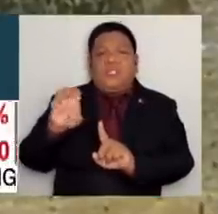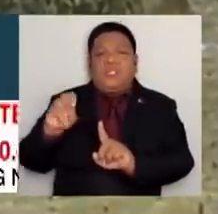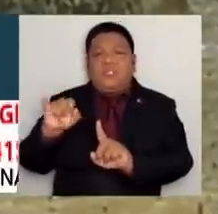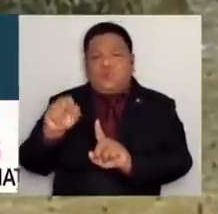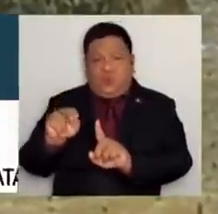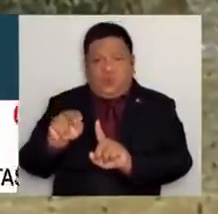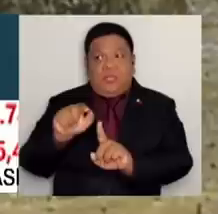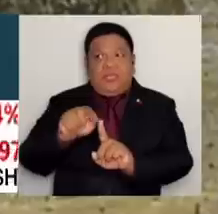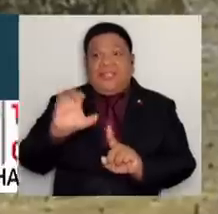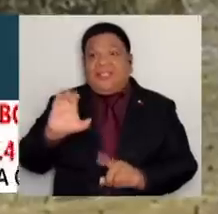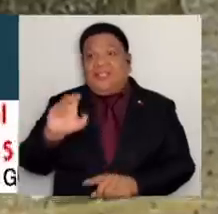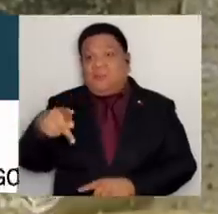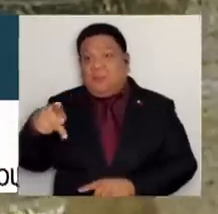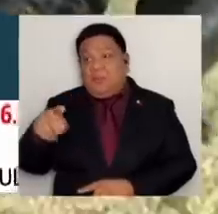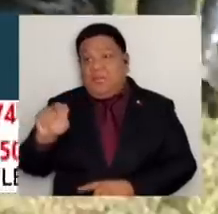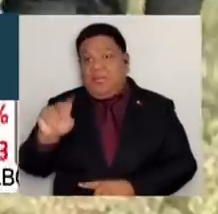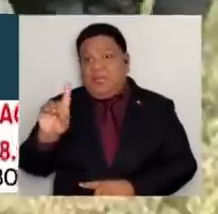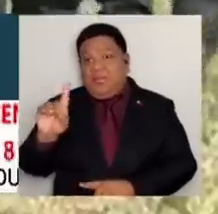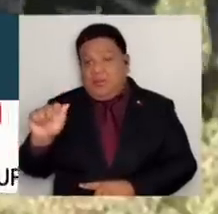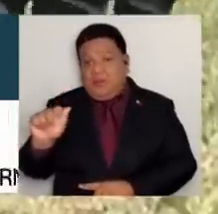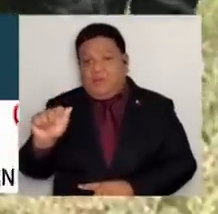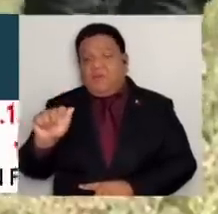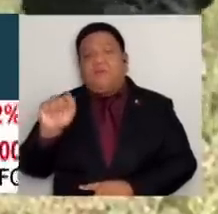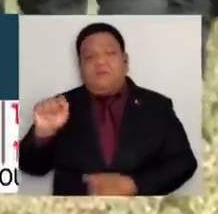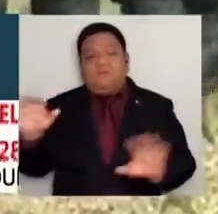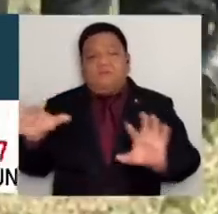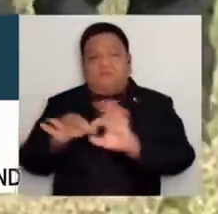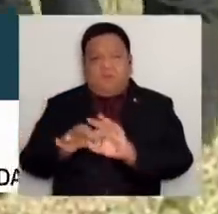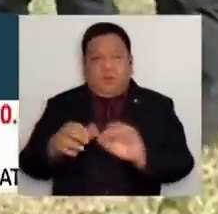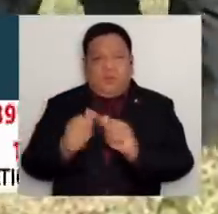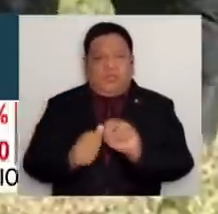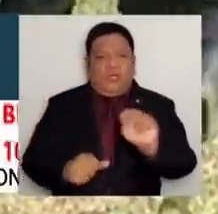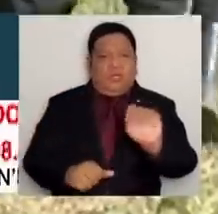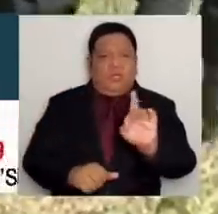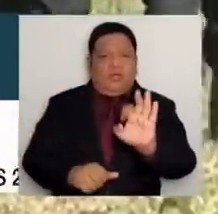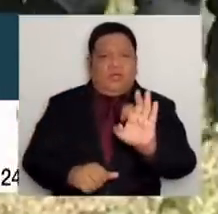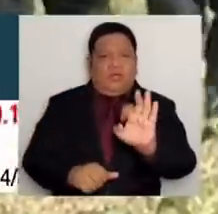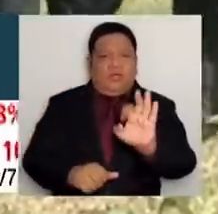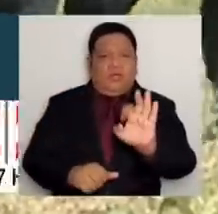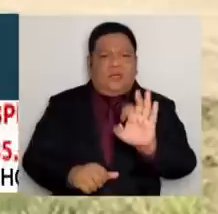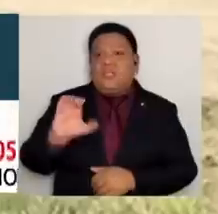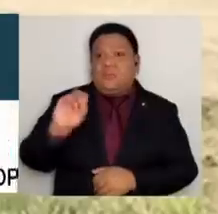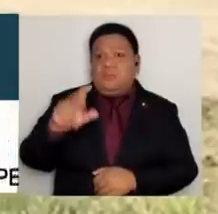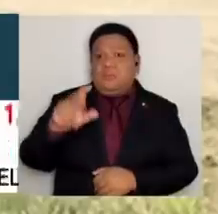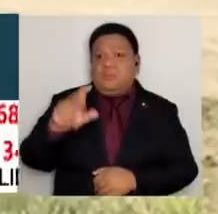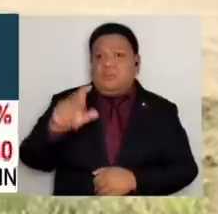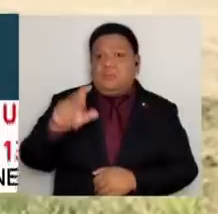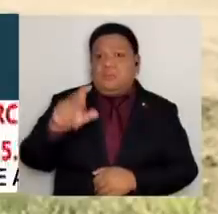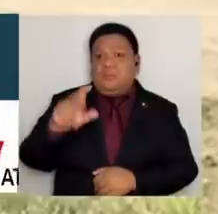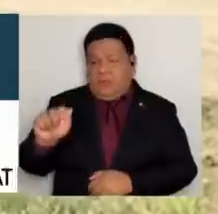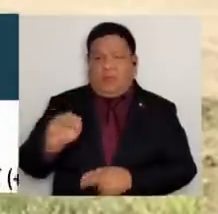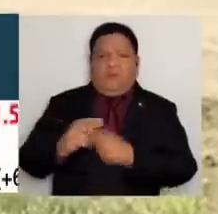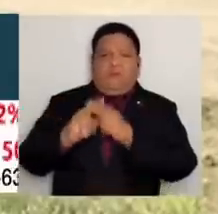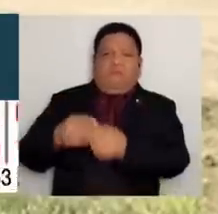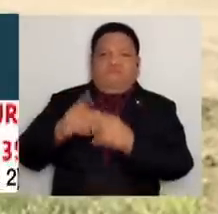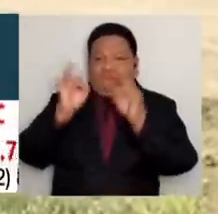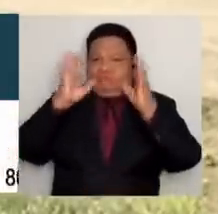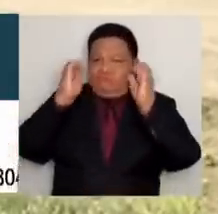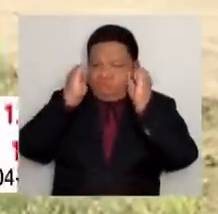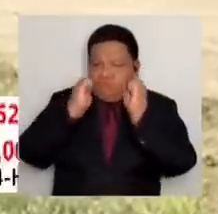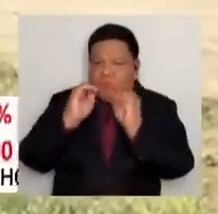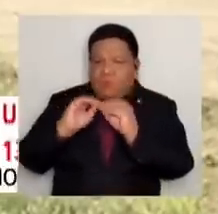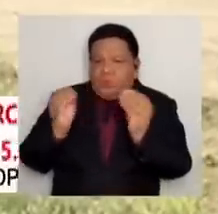as allied organizations of the NDF. The CPP-NPA was designated as a terrorist organization last